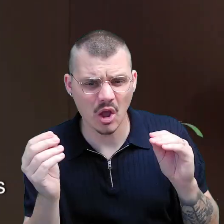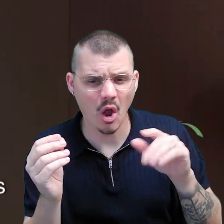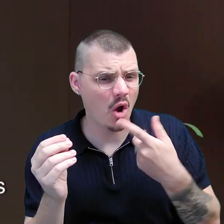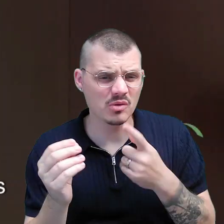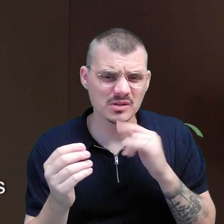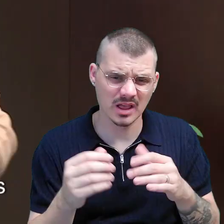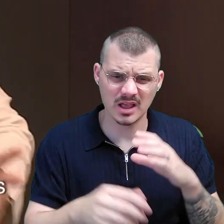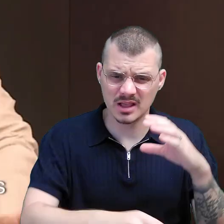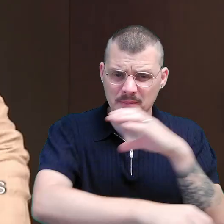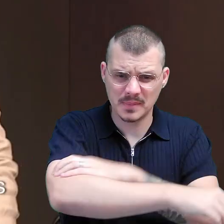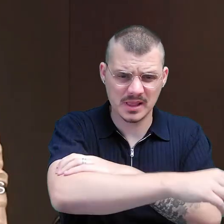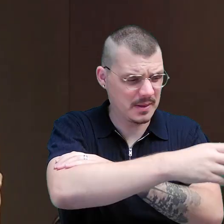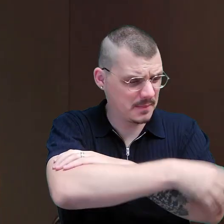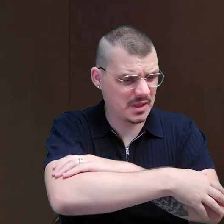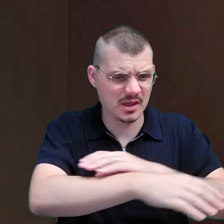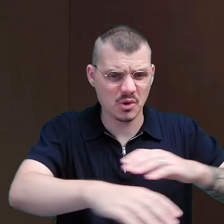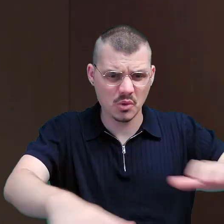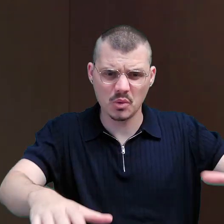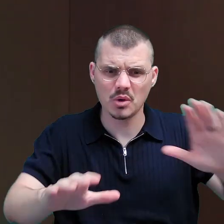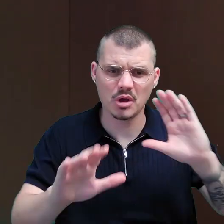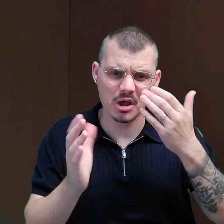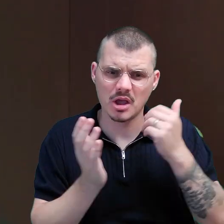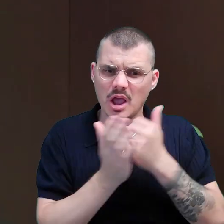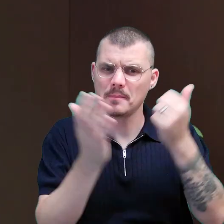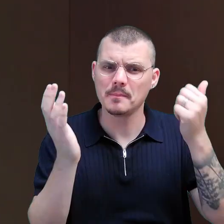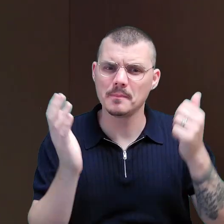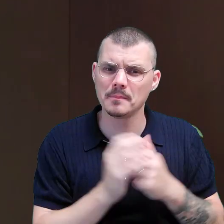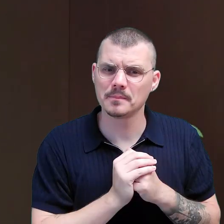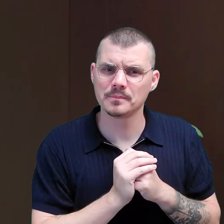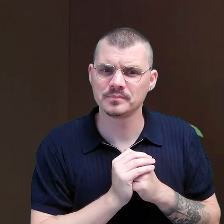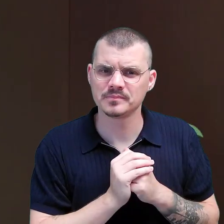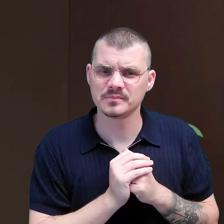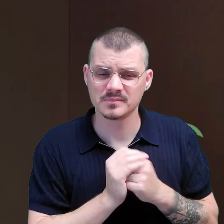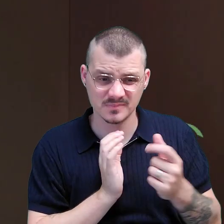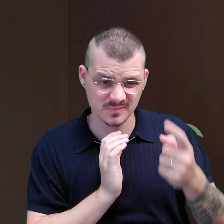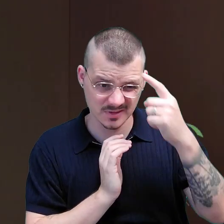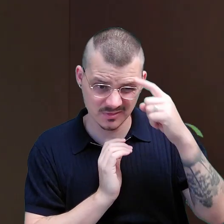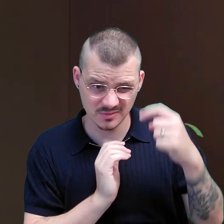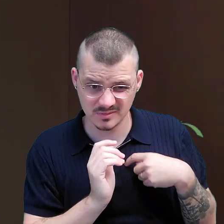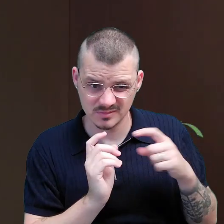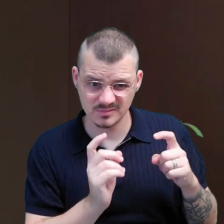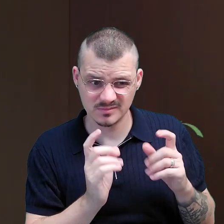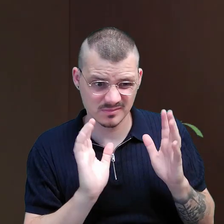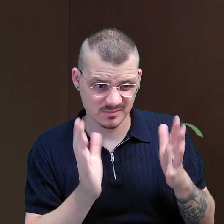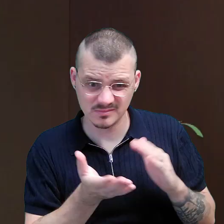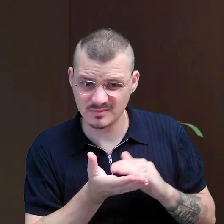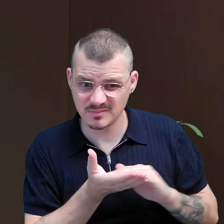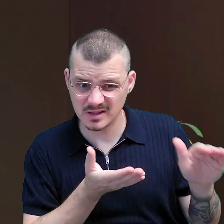it took was these little splints on his elbows. Think we ought to do that?